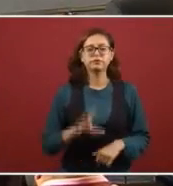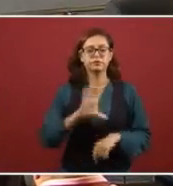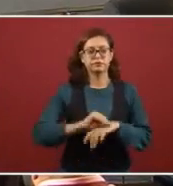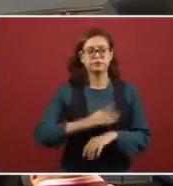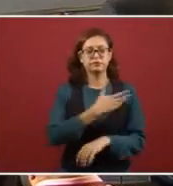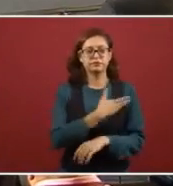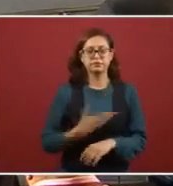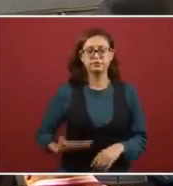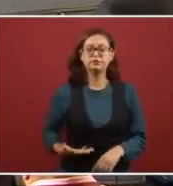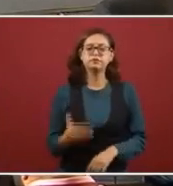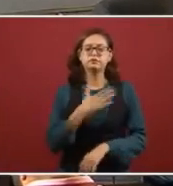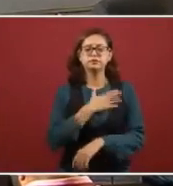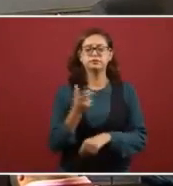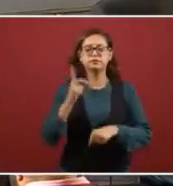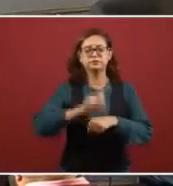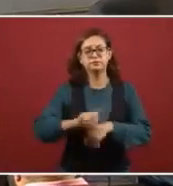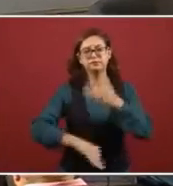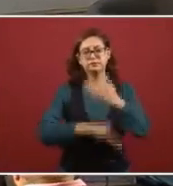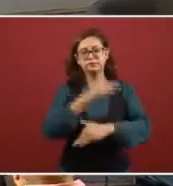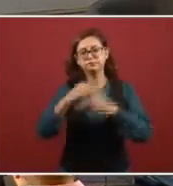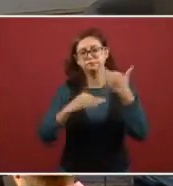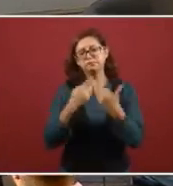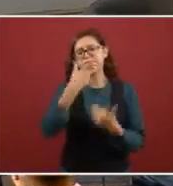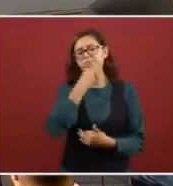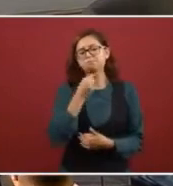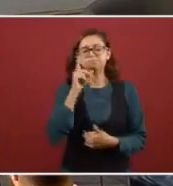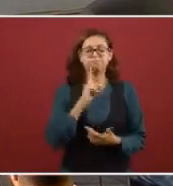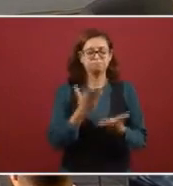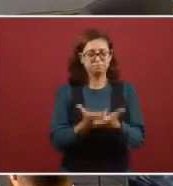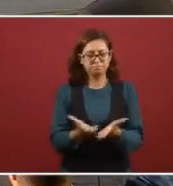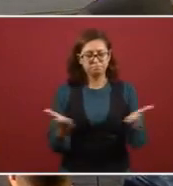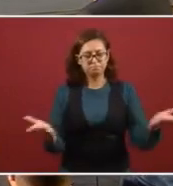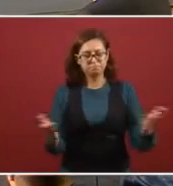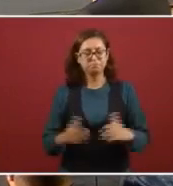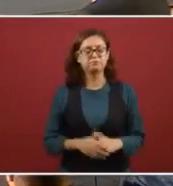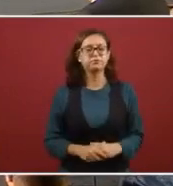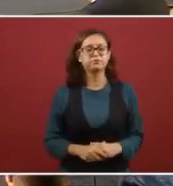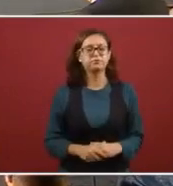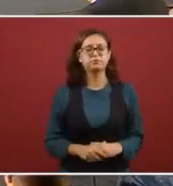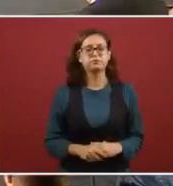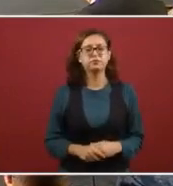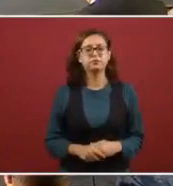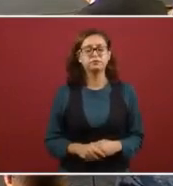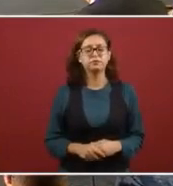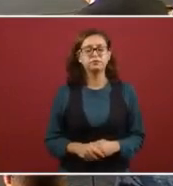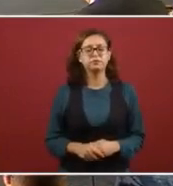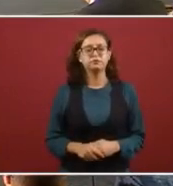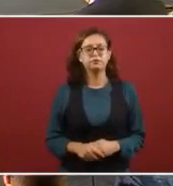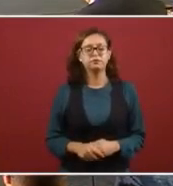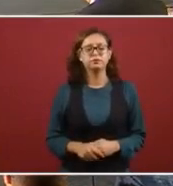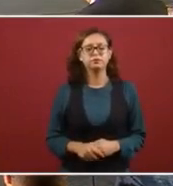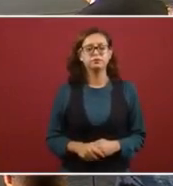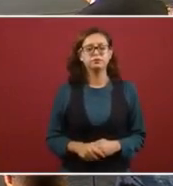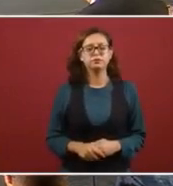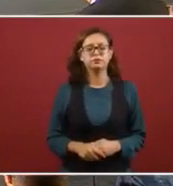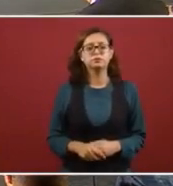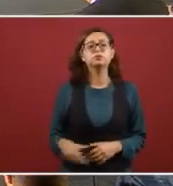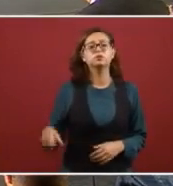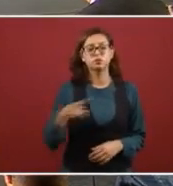With your permission, Mr. President, hello, good day. As you know